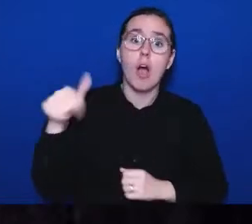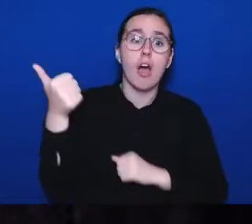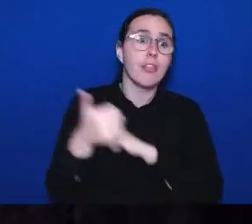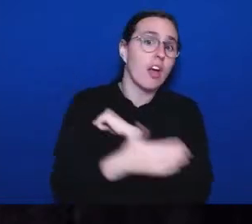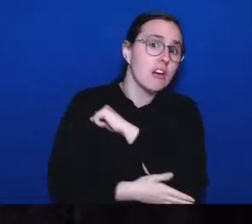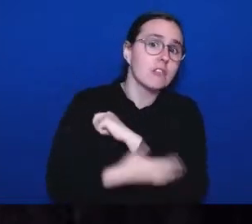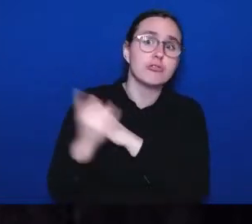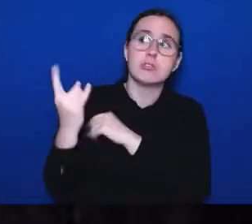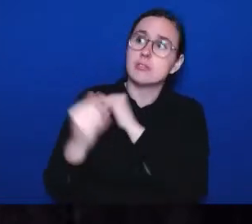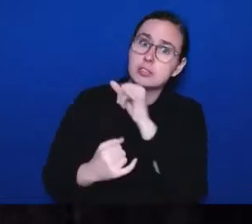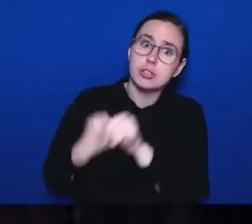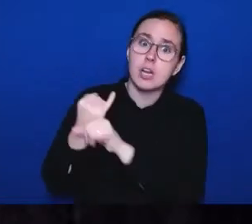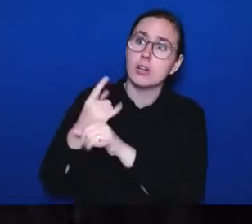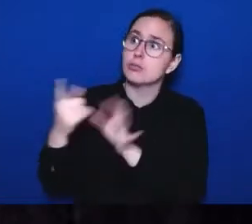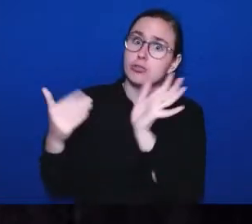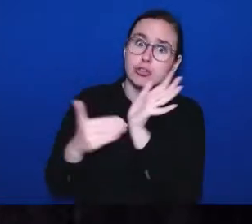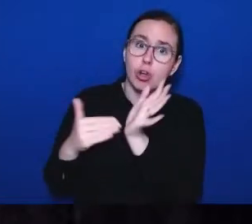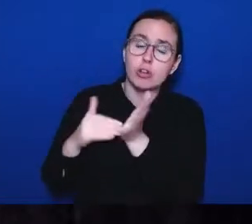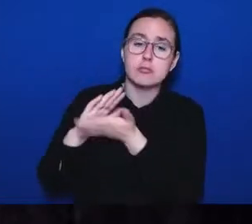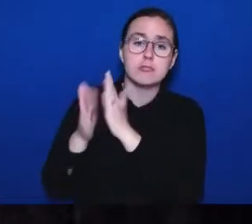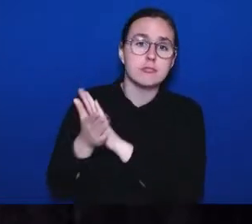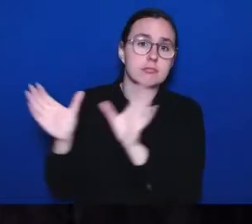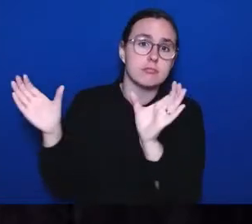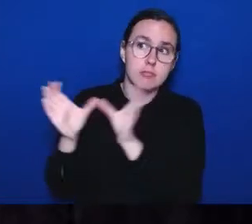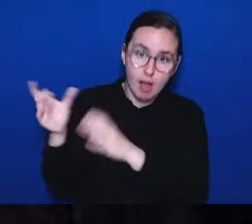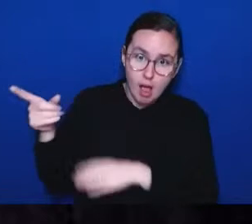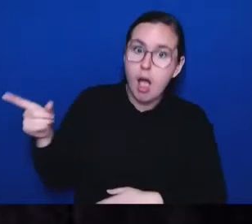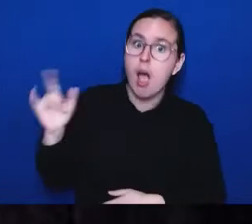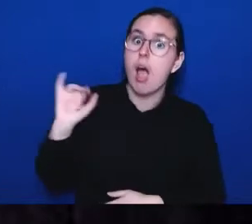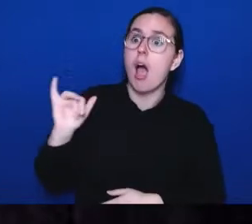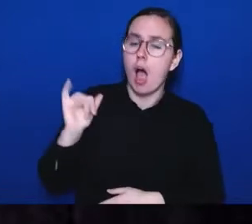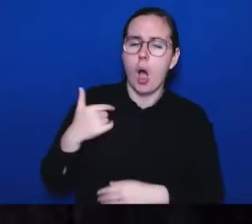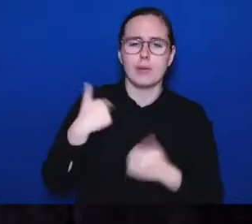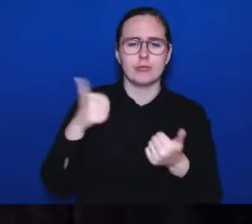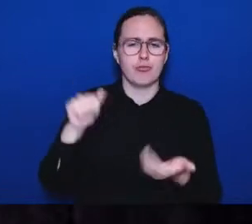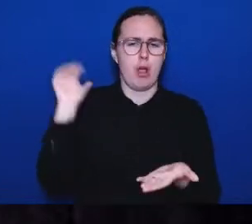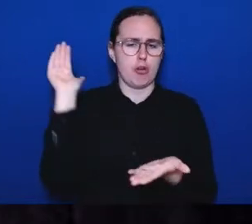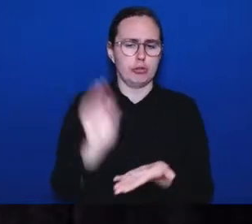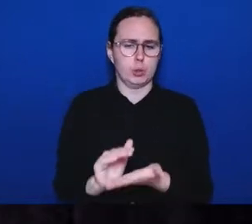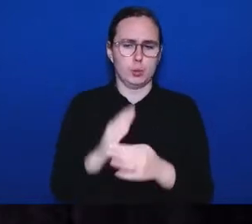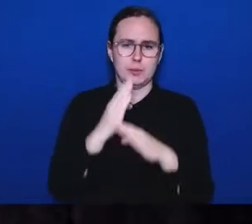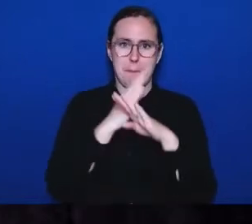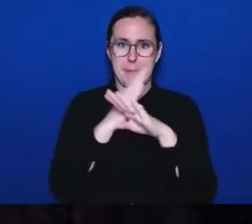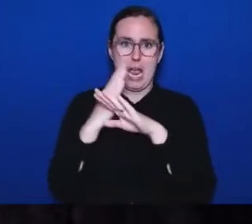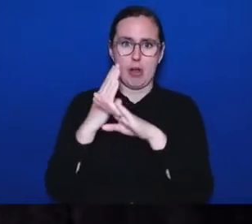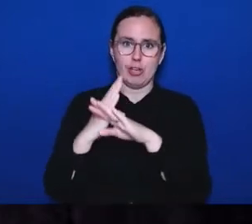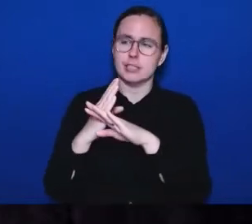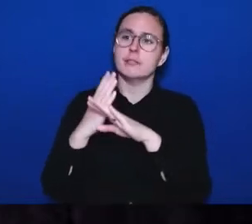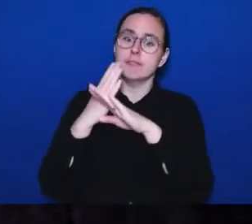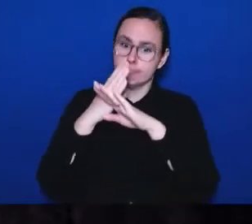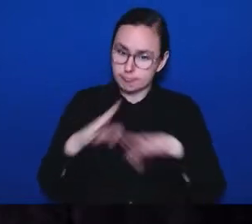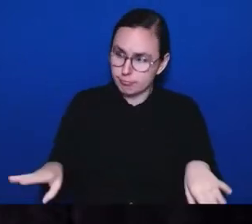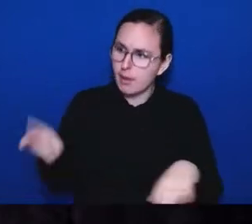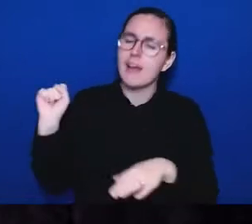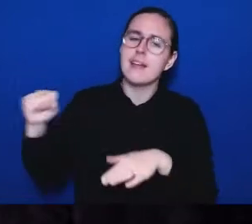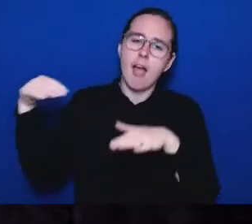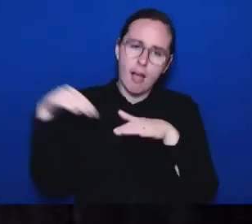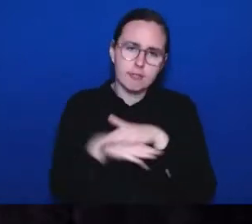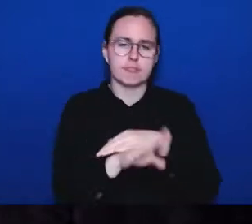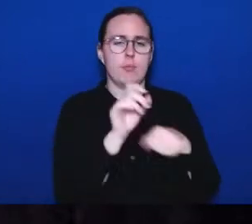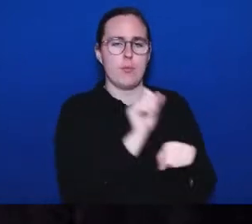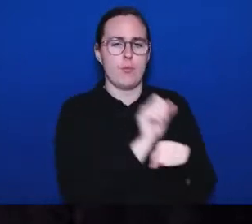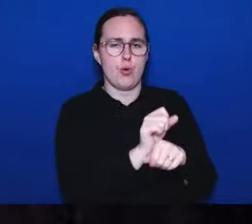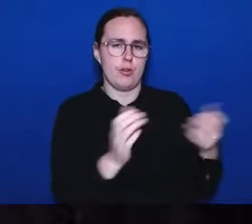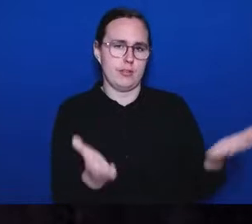more easily with other professions to provide more care and to increase attachment in their clinics. This is these